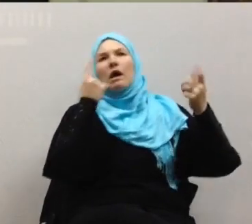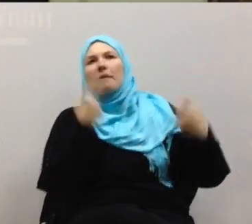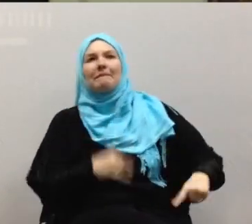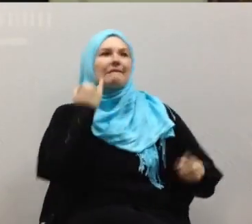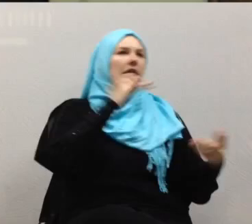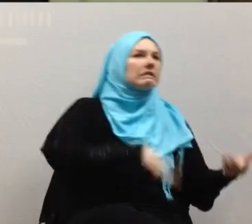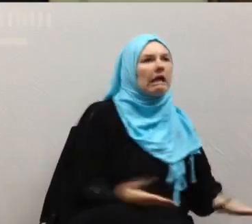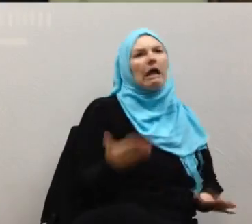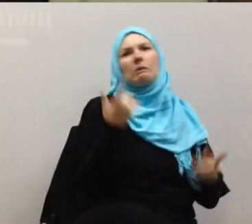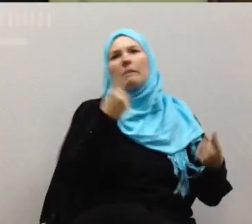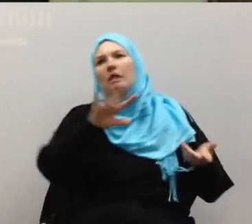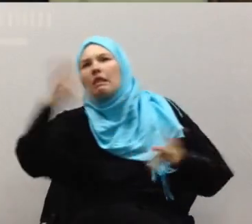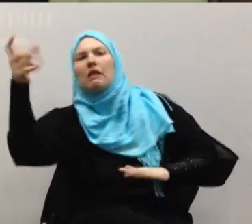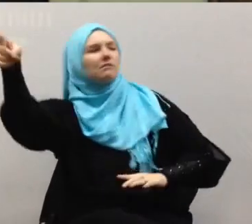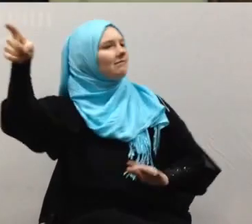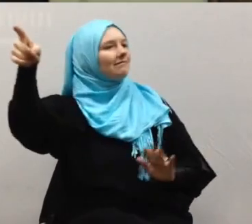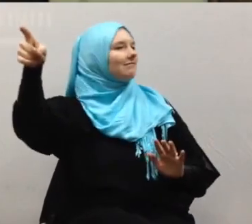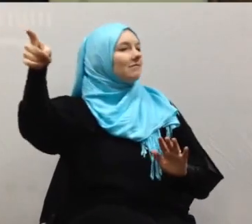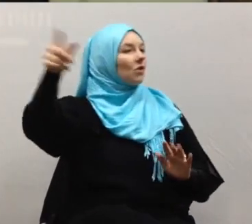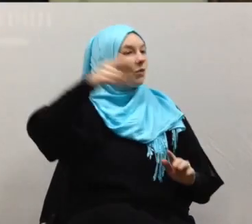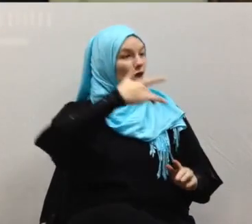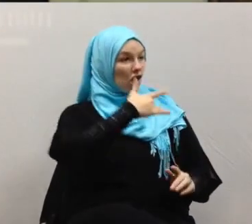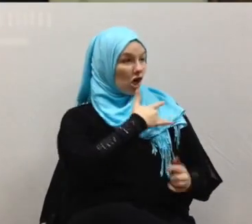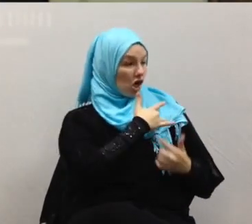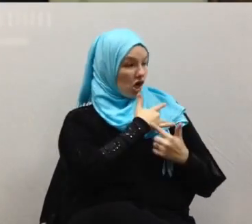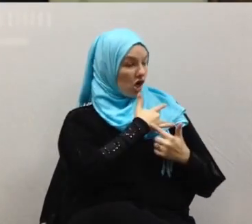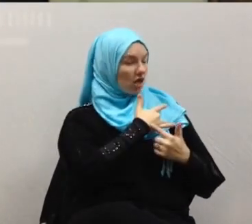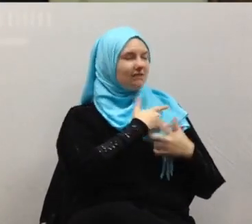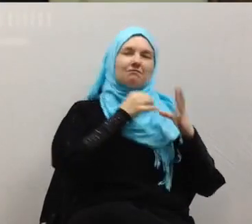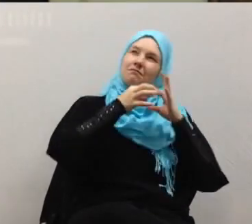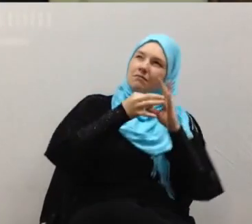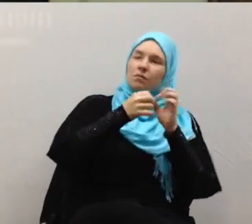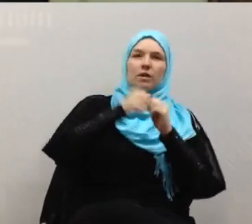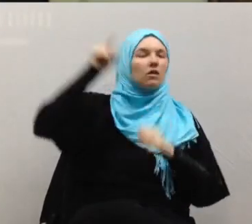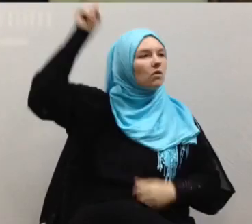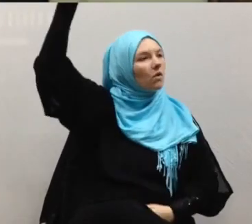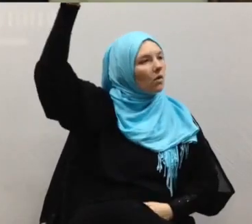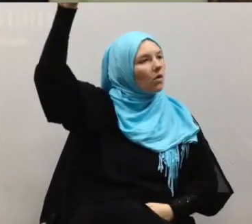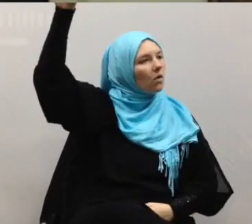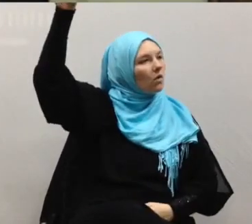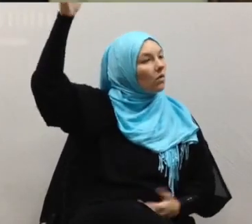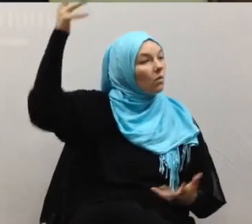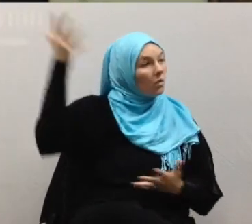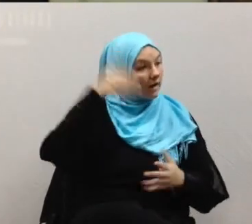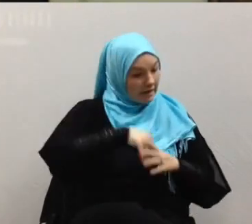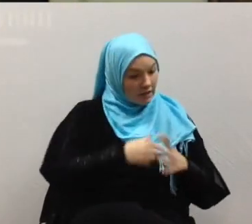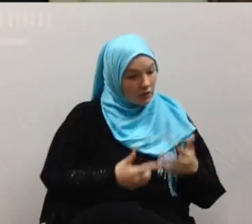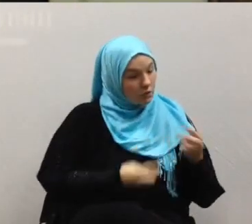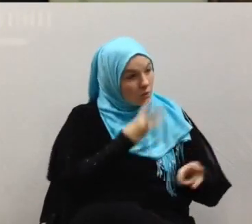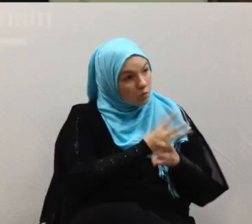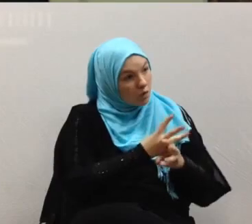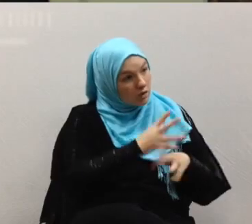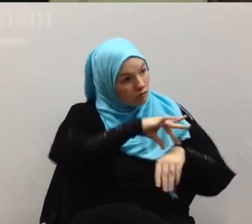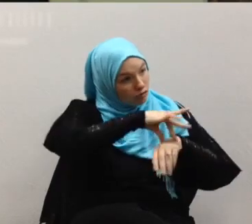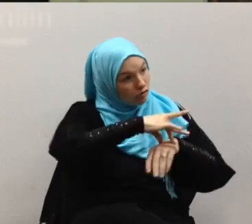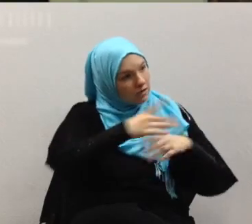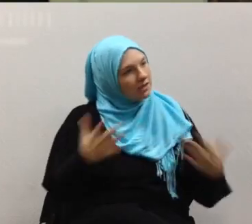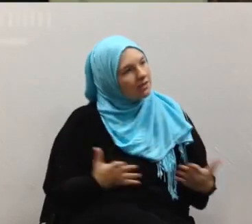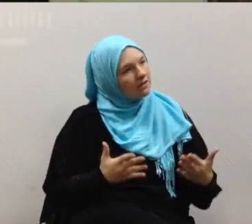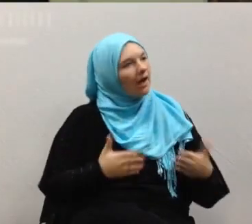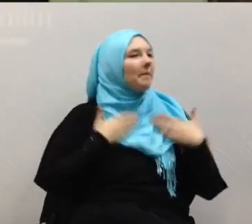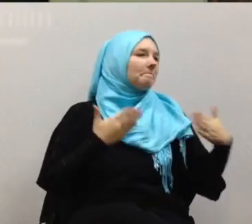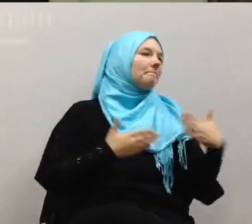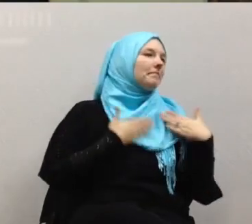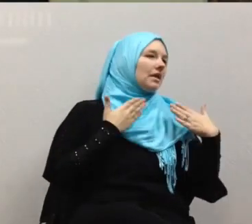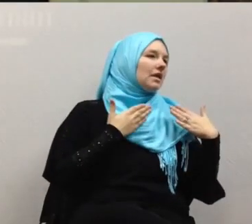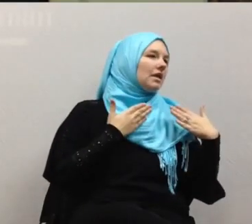is firmly with Allah, you gain in this life and in the hereafter. When your heart is shaken, you